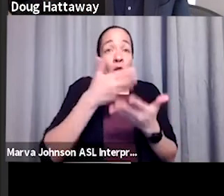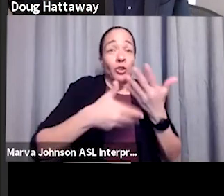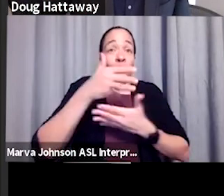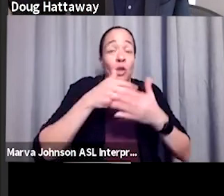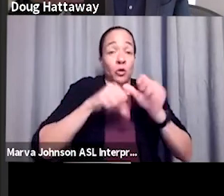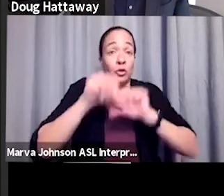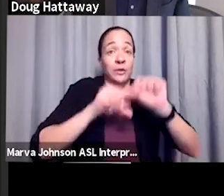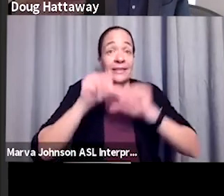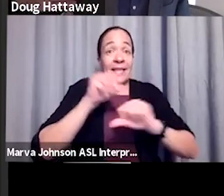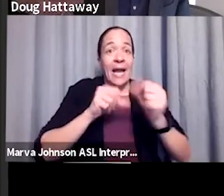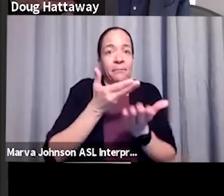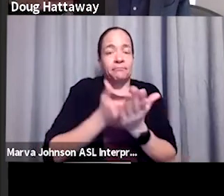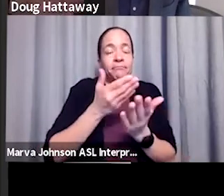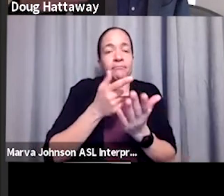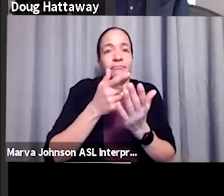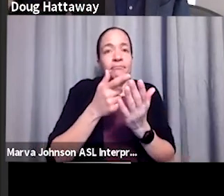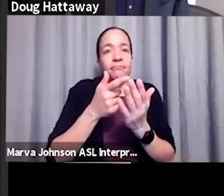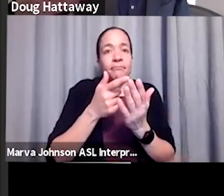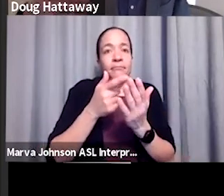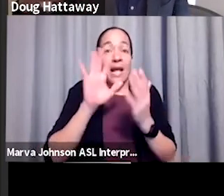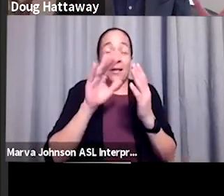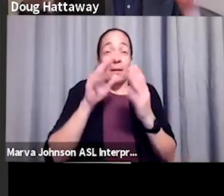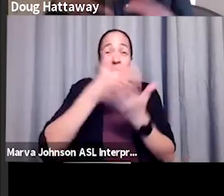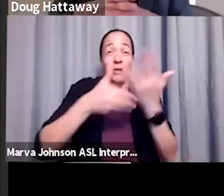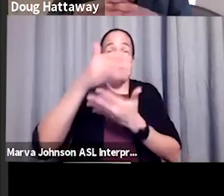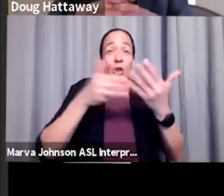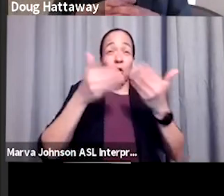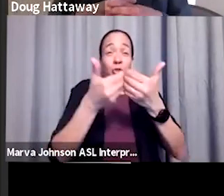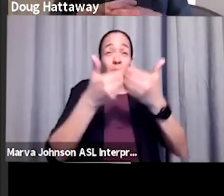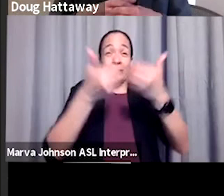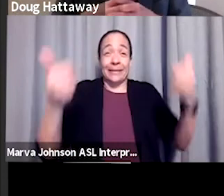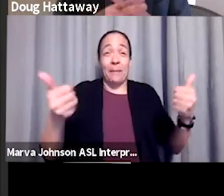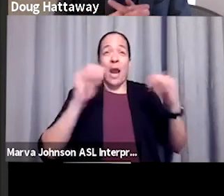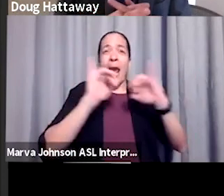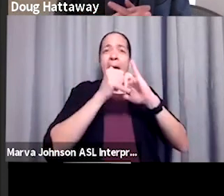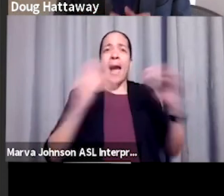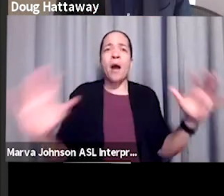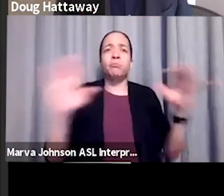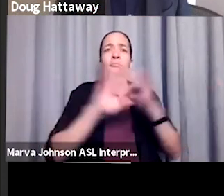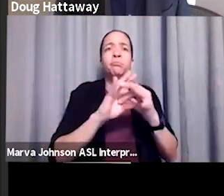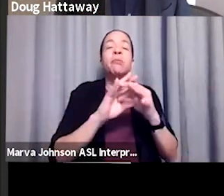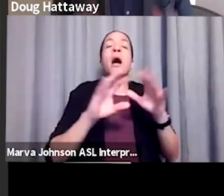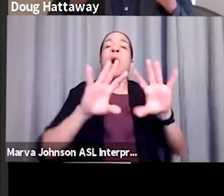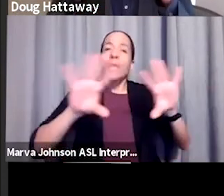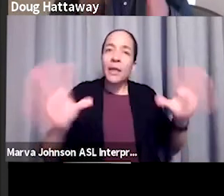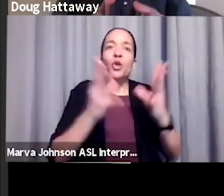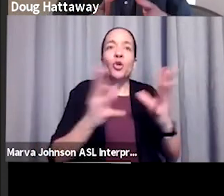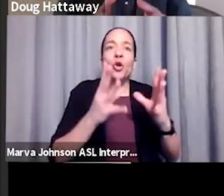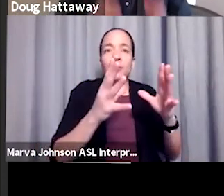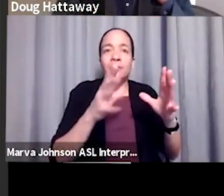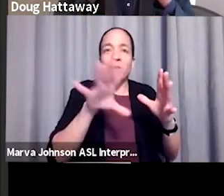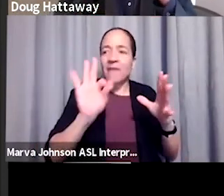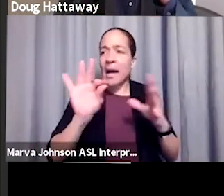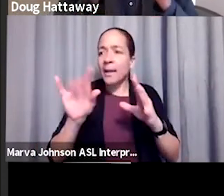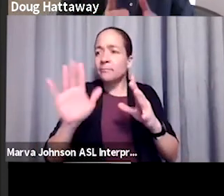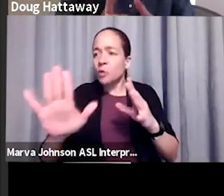get past social divides, the quickest path is to bring people together to work in common purpose, which is to say, find a